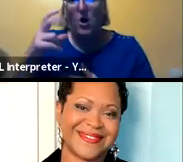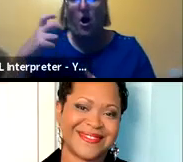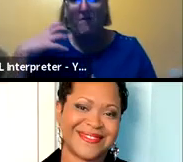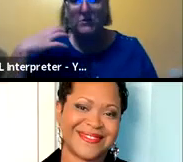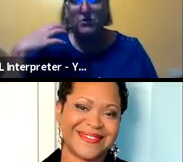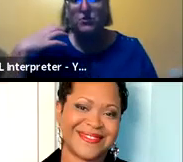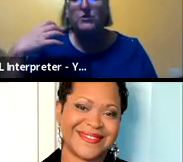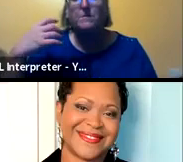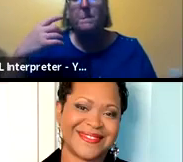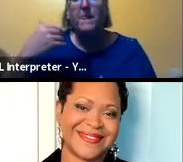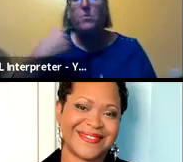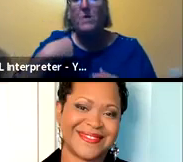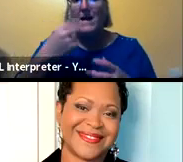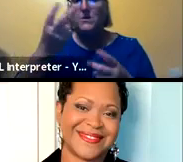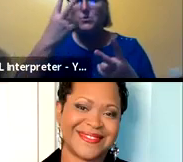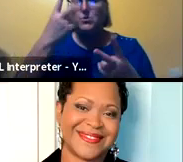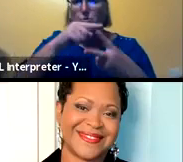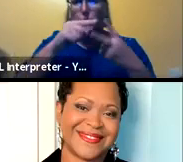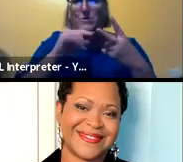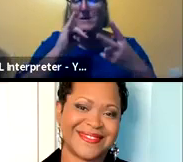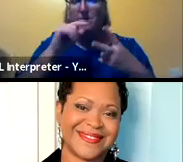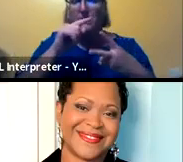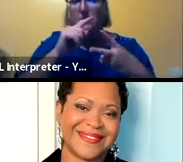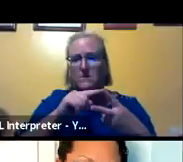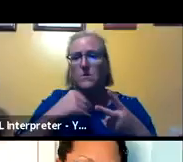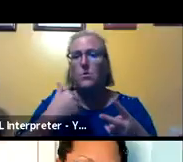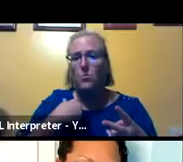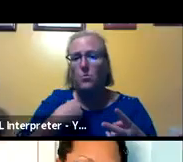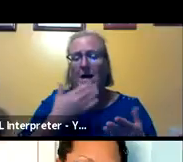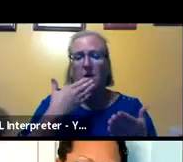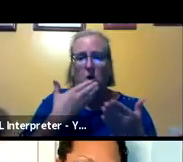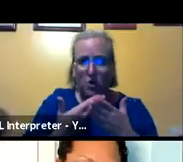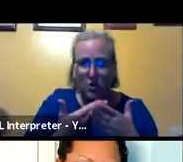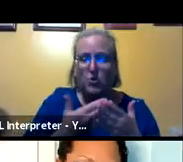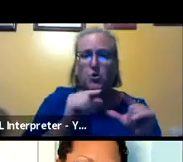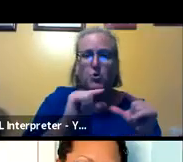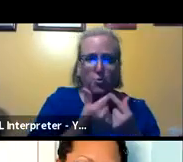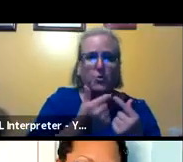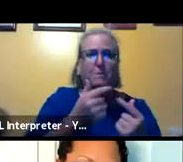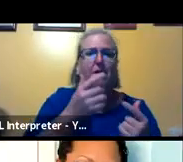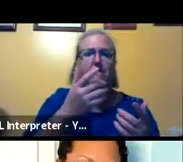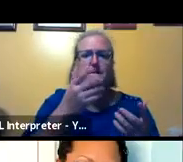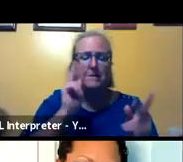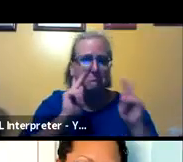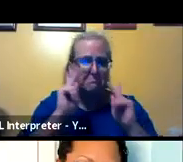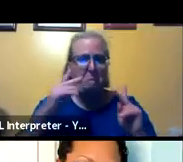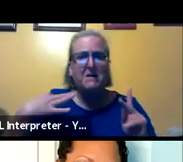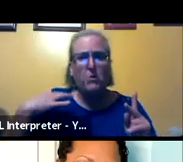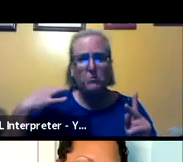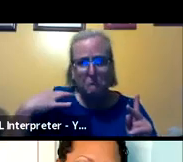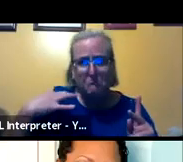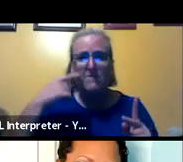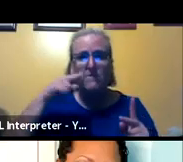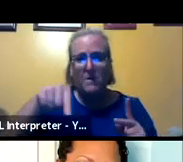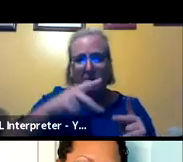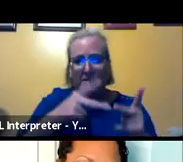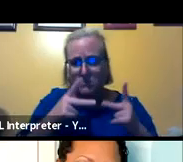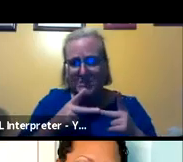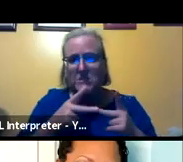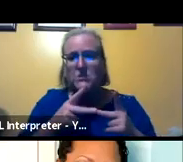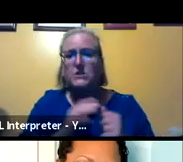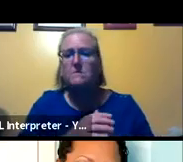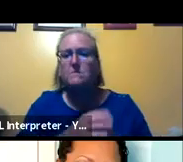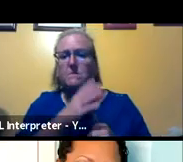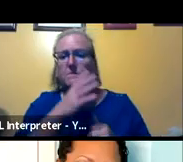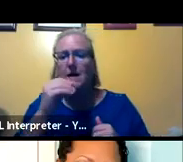of interviews. We had a really good pool of candidates apply for the position. And